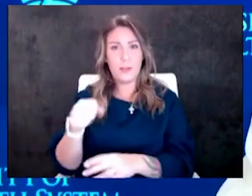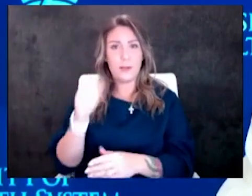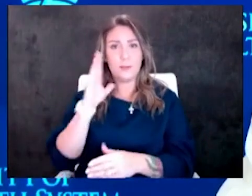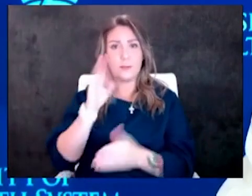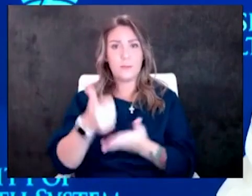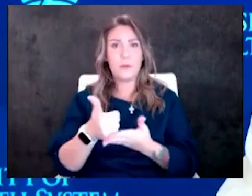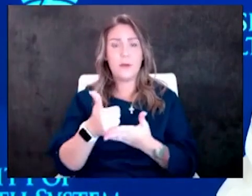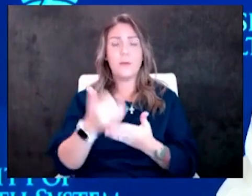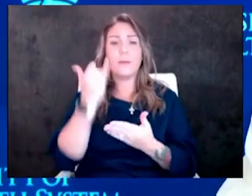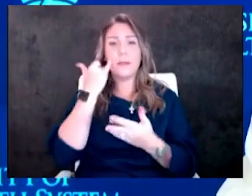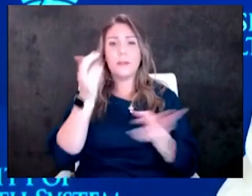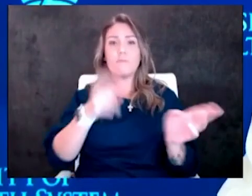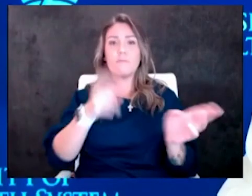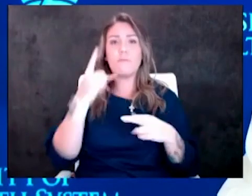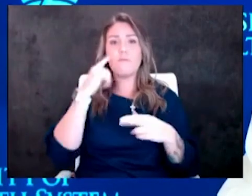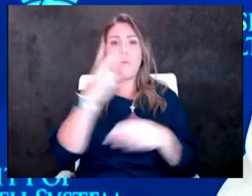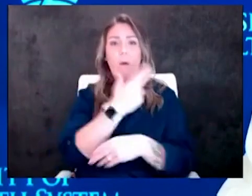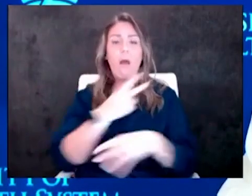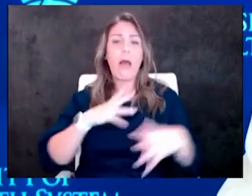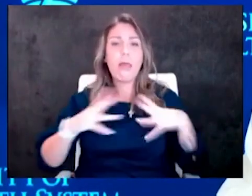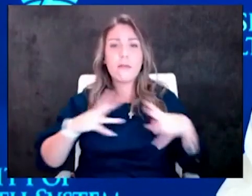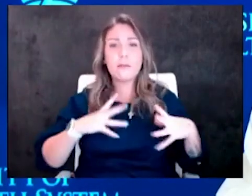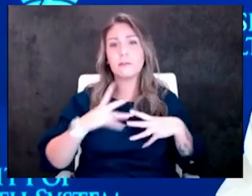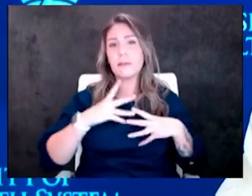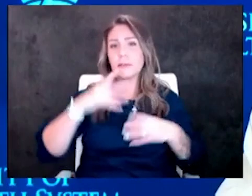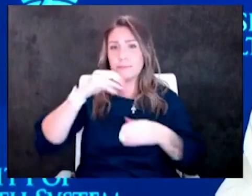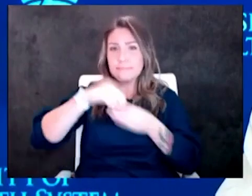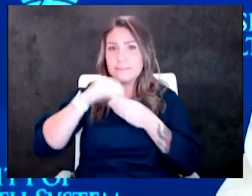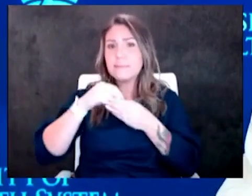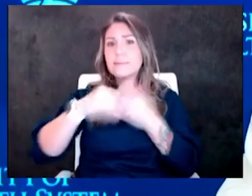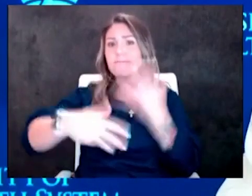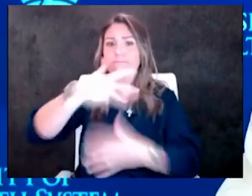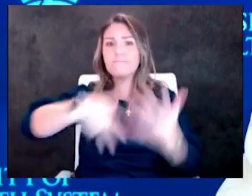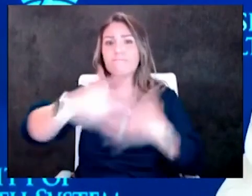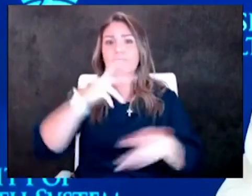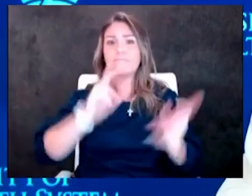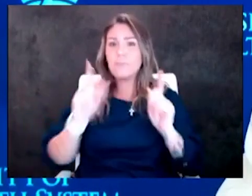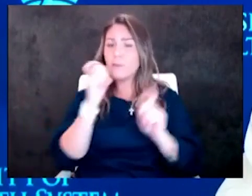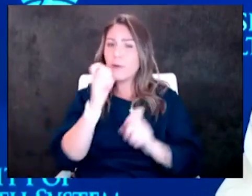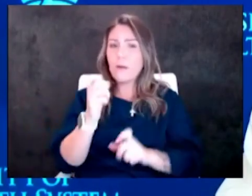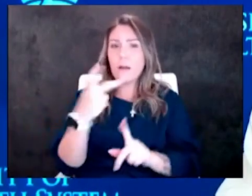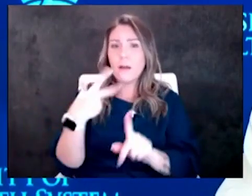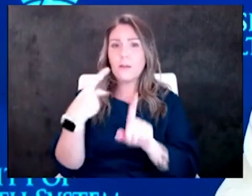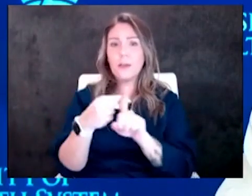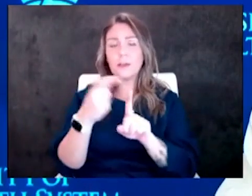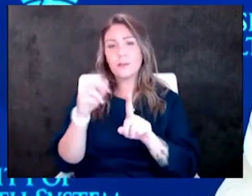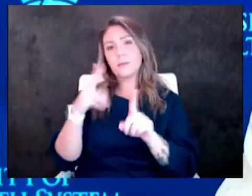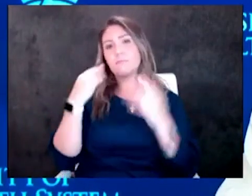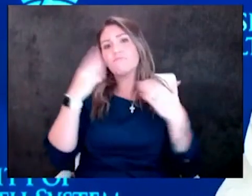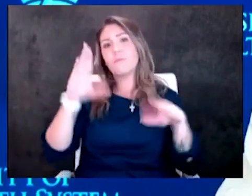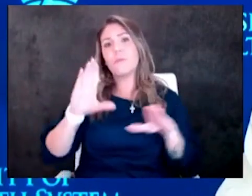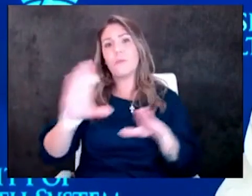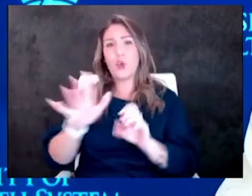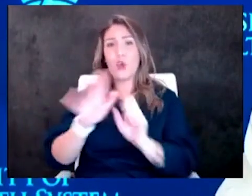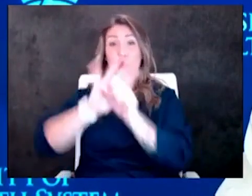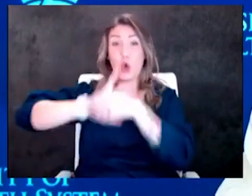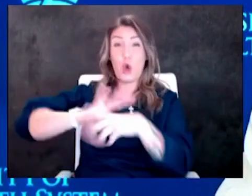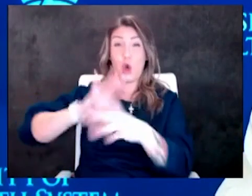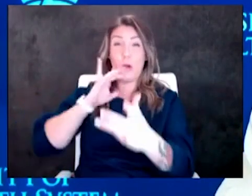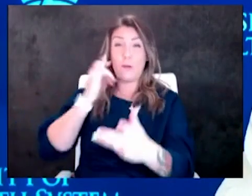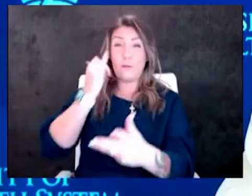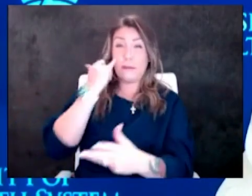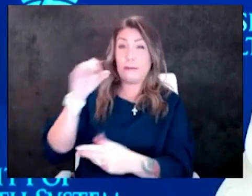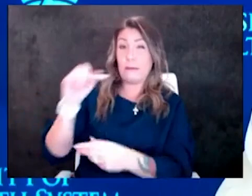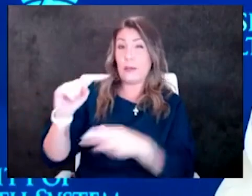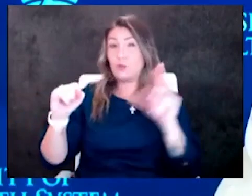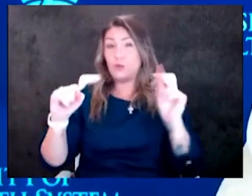go indoors and you're around people who are not vaccinated or people you don't know their COVID status, man, I think you put the masks on, especially if you're in